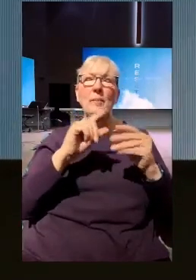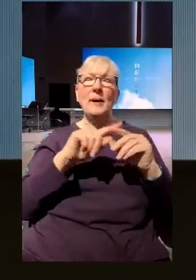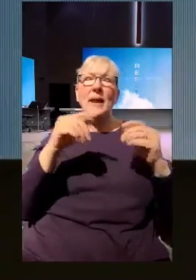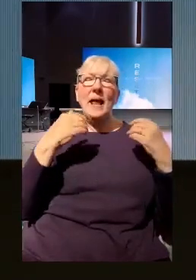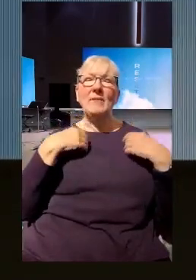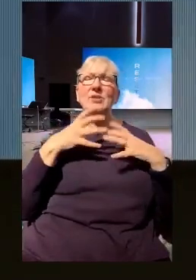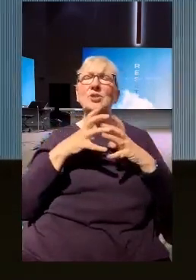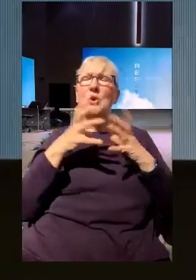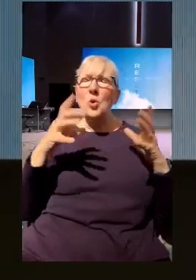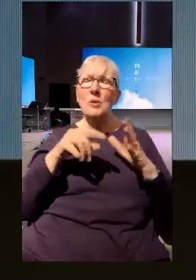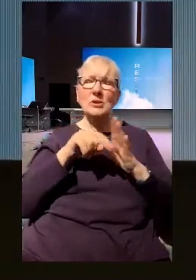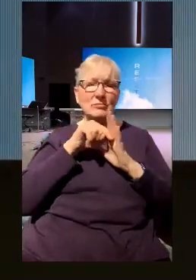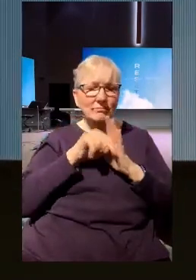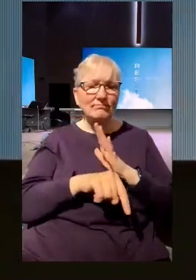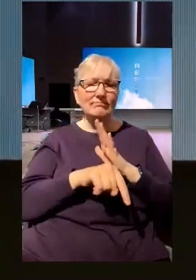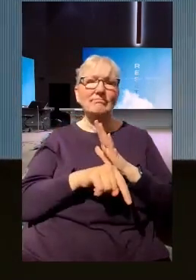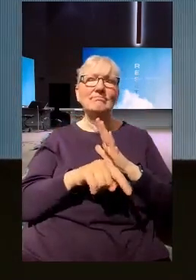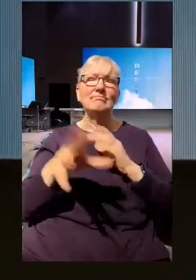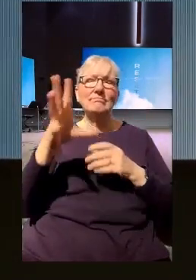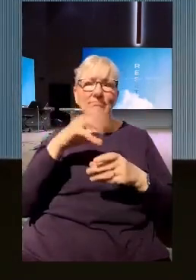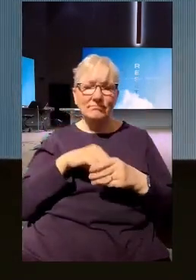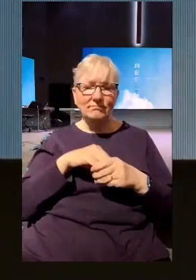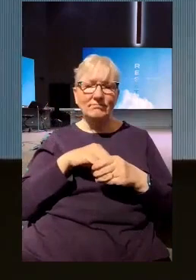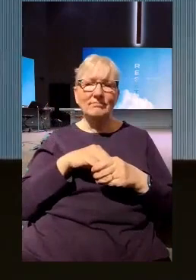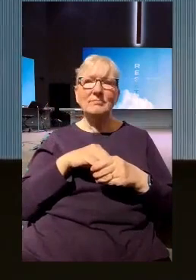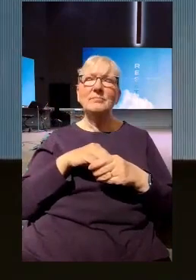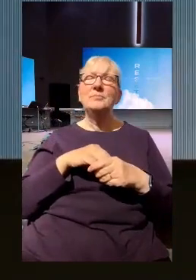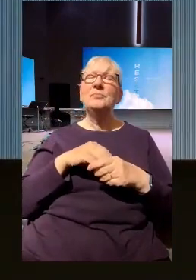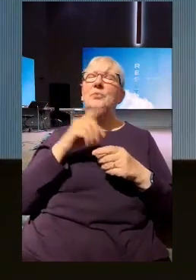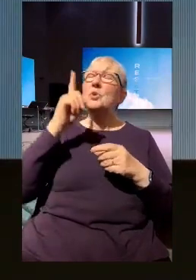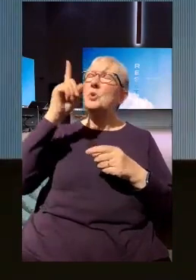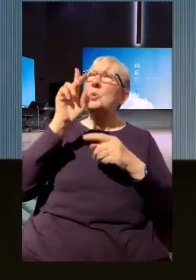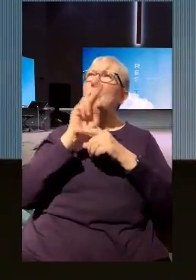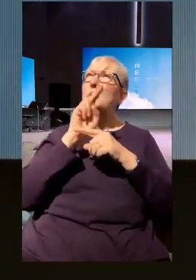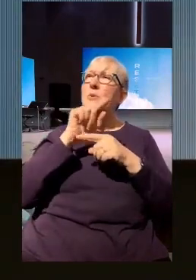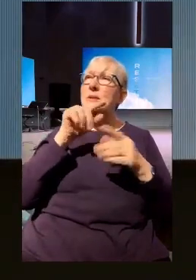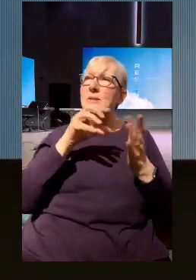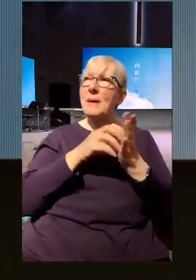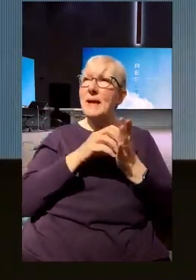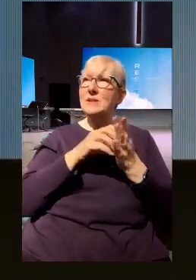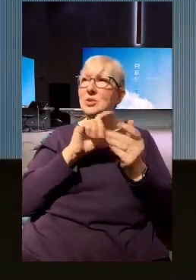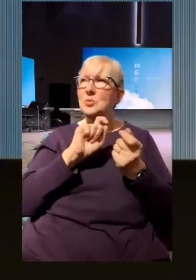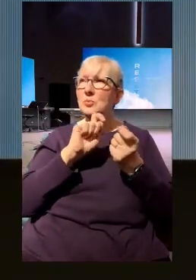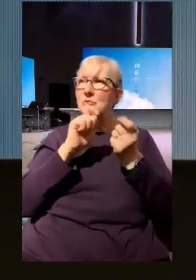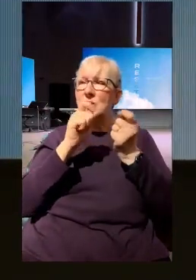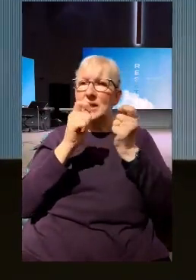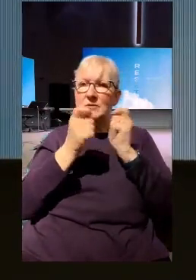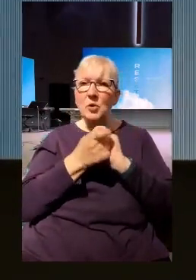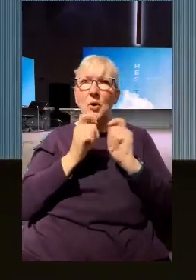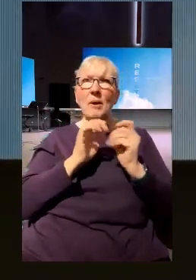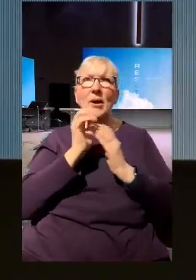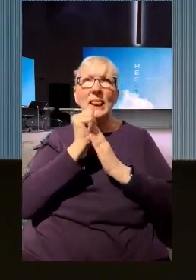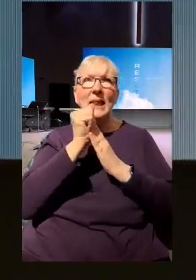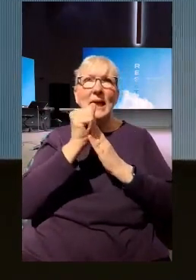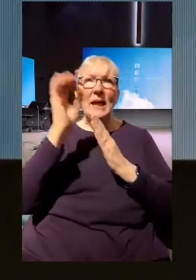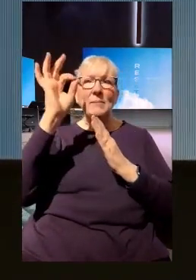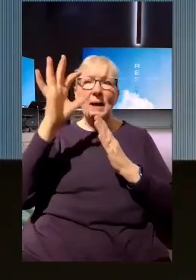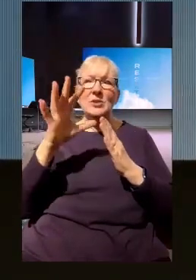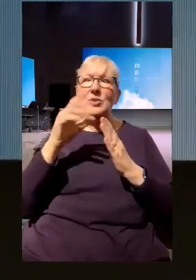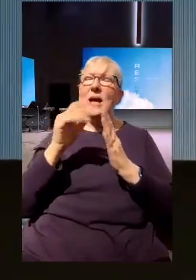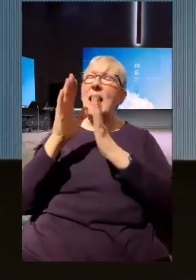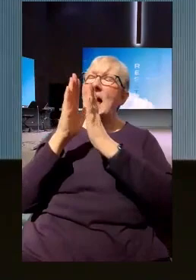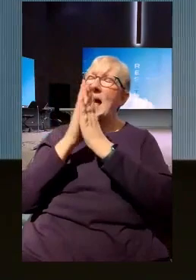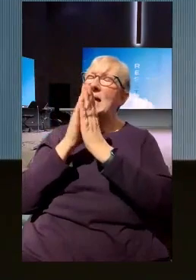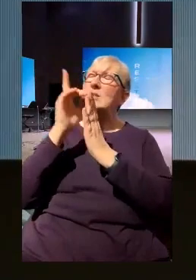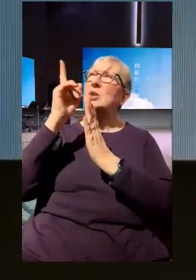in it. Lord, you've used this passage to transform our lead pastor. And I just ask that you